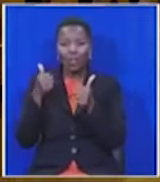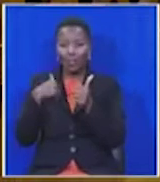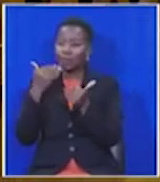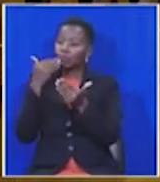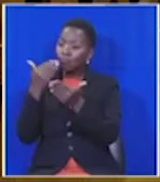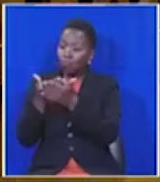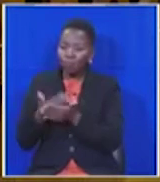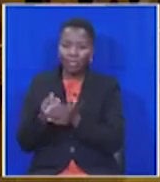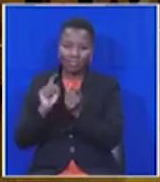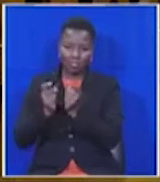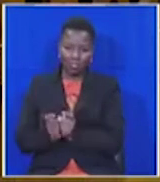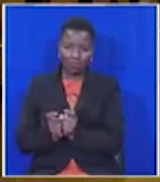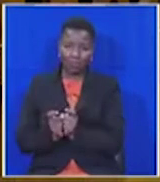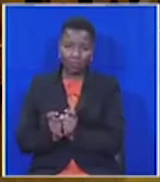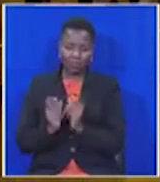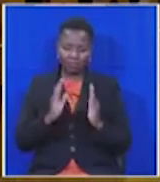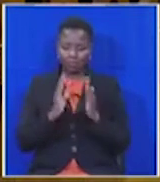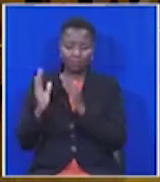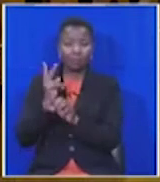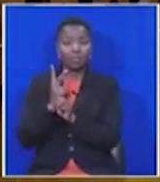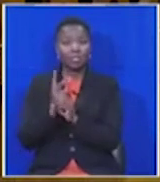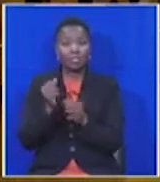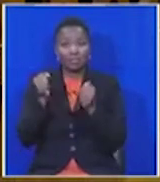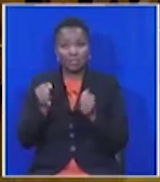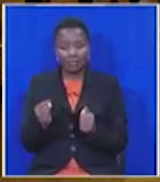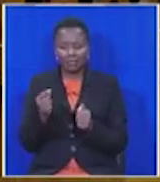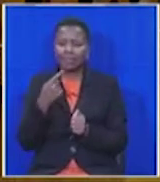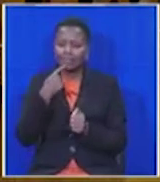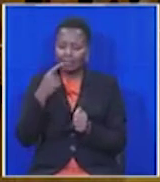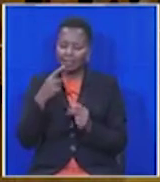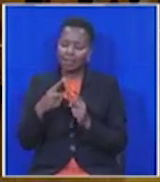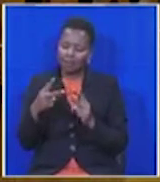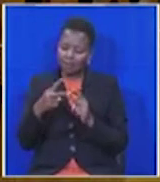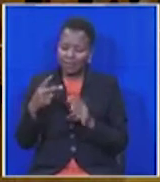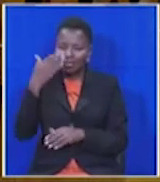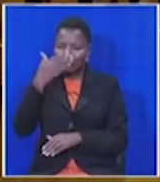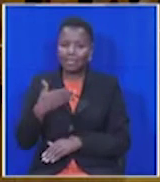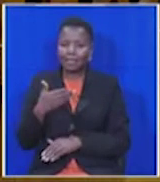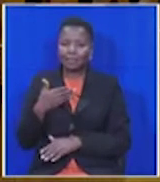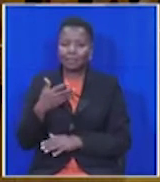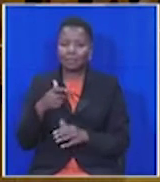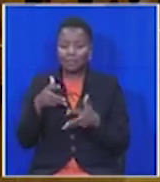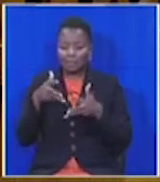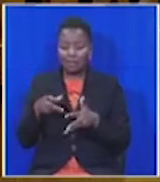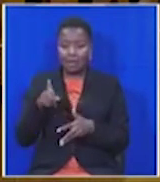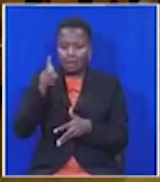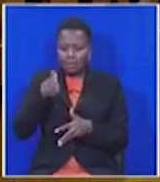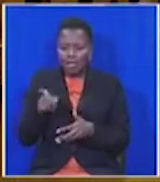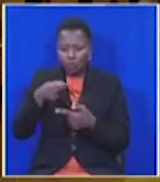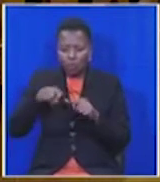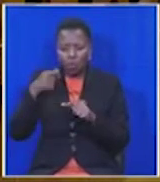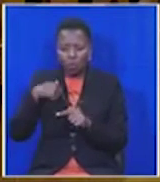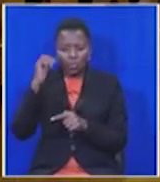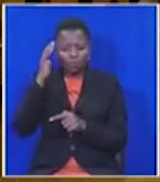for. I maintain it is a very sad situation that we have to even contemplate